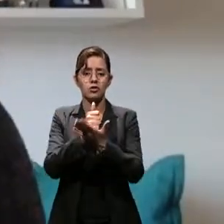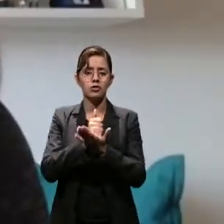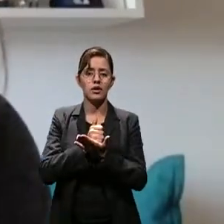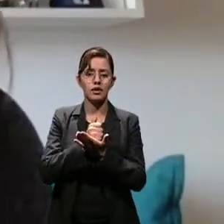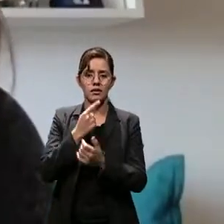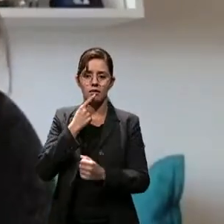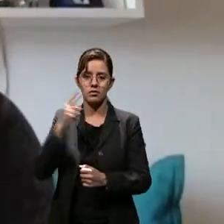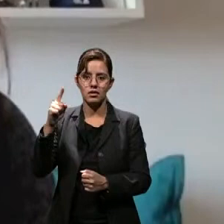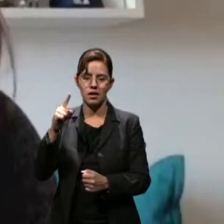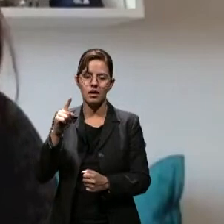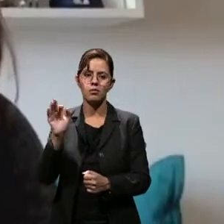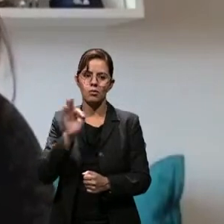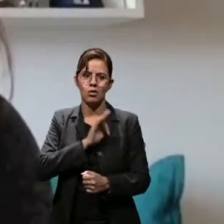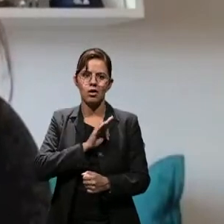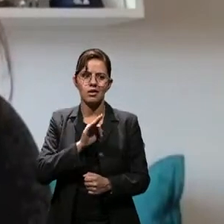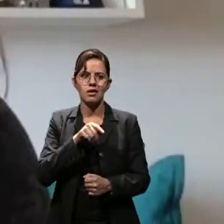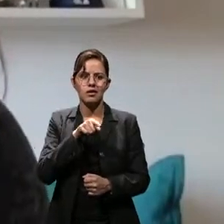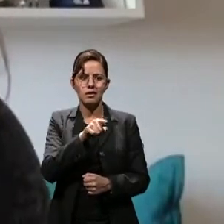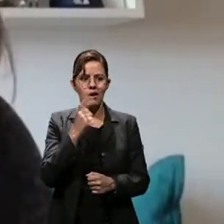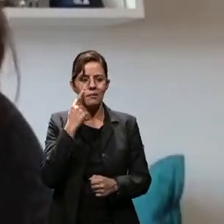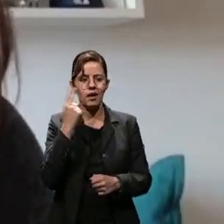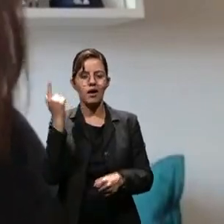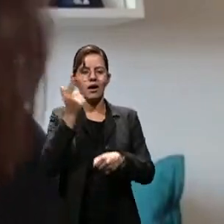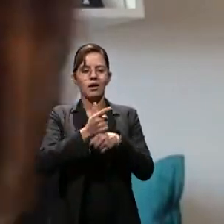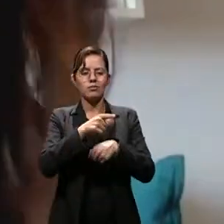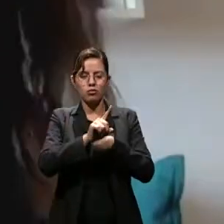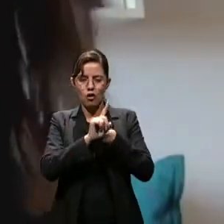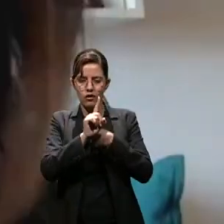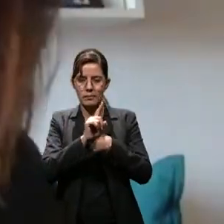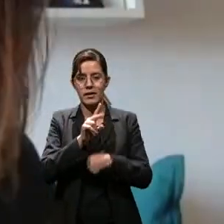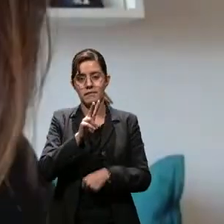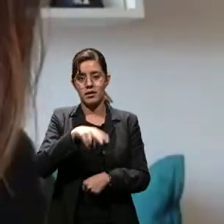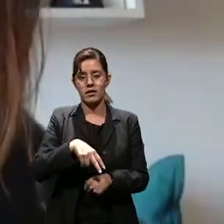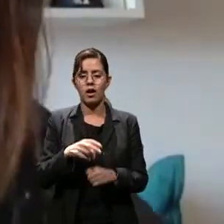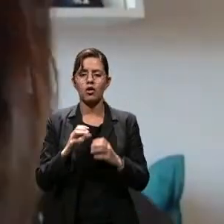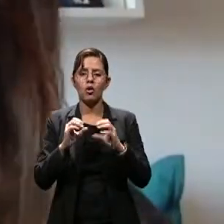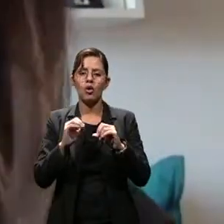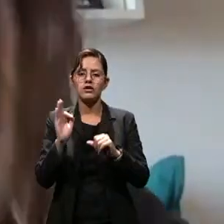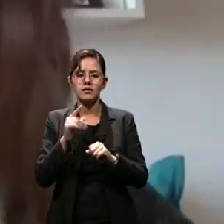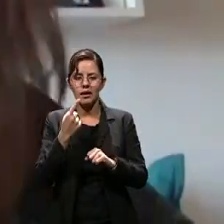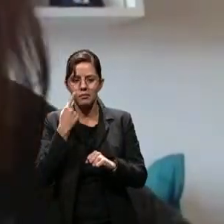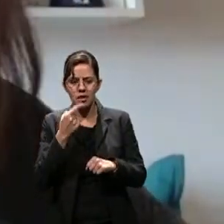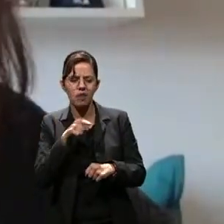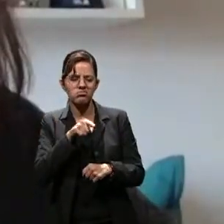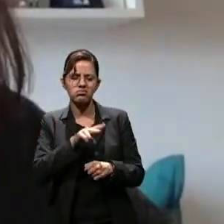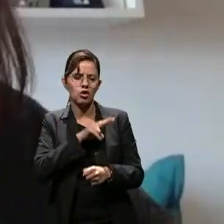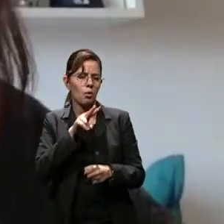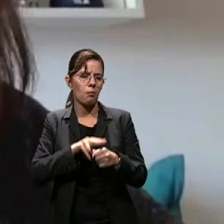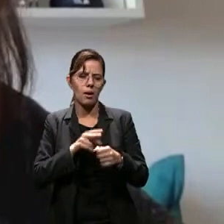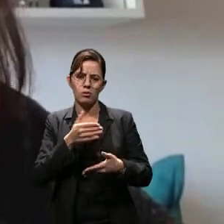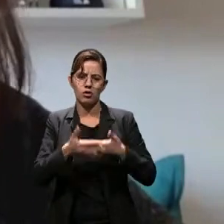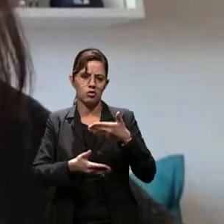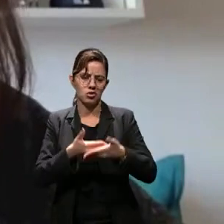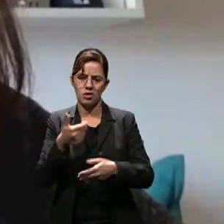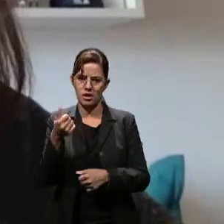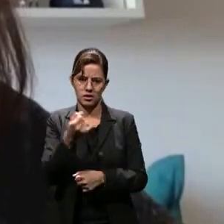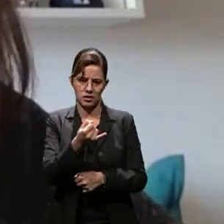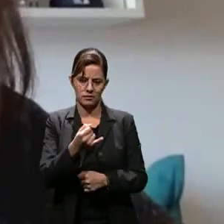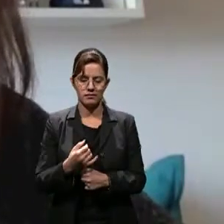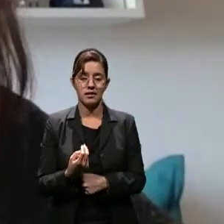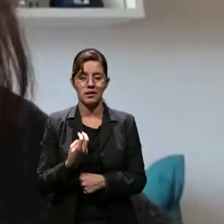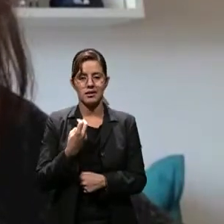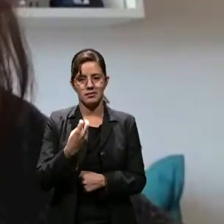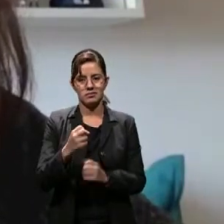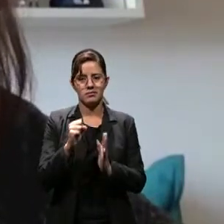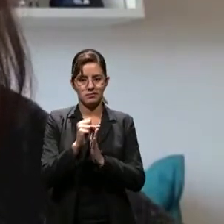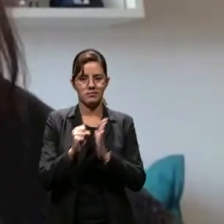red flag of warning and when it's just a normal process. It's a whole challenge